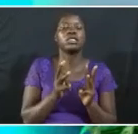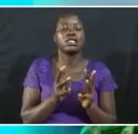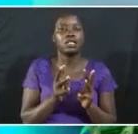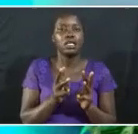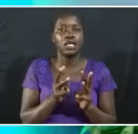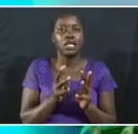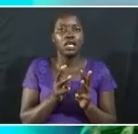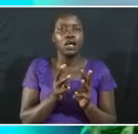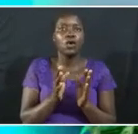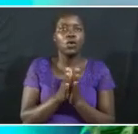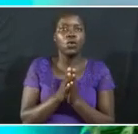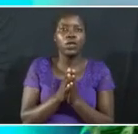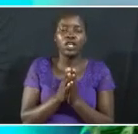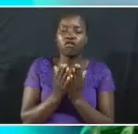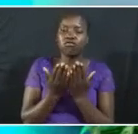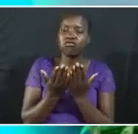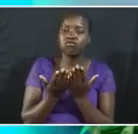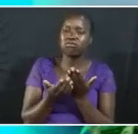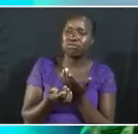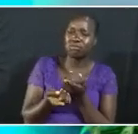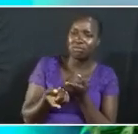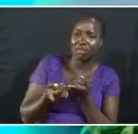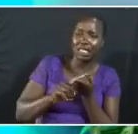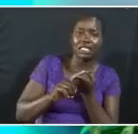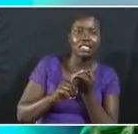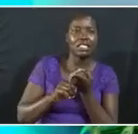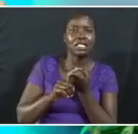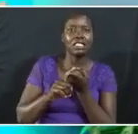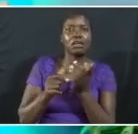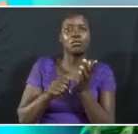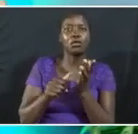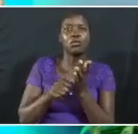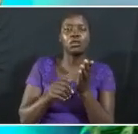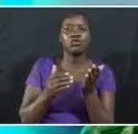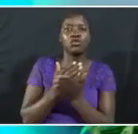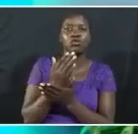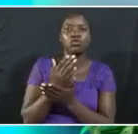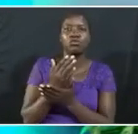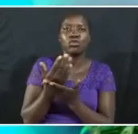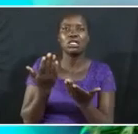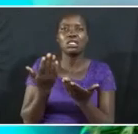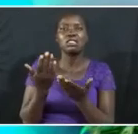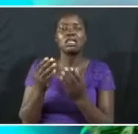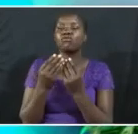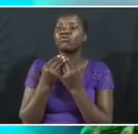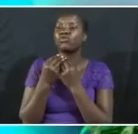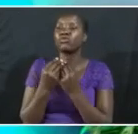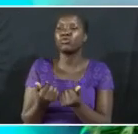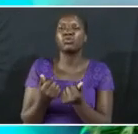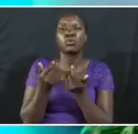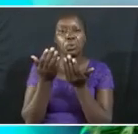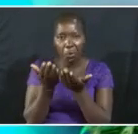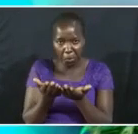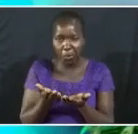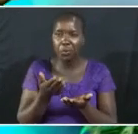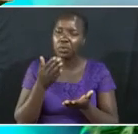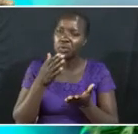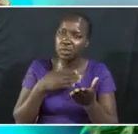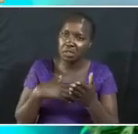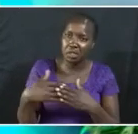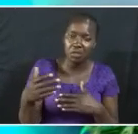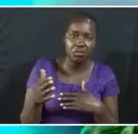We have compounded the problem through superficial solutions,